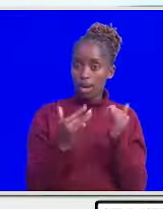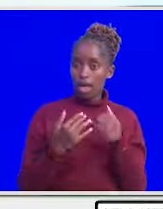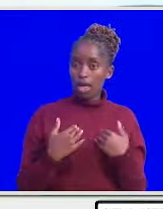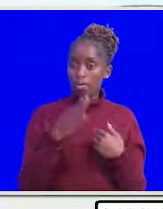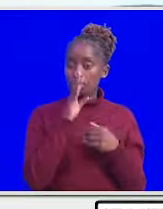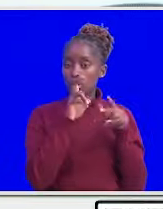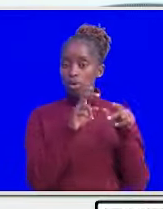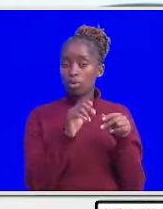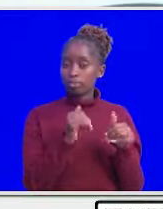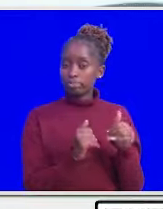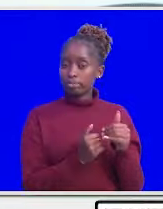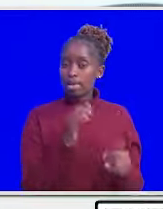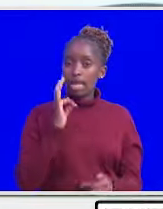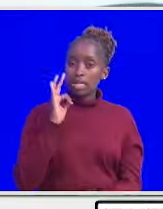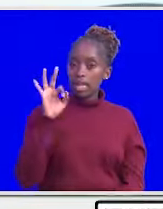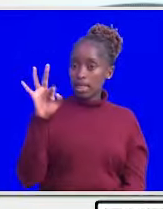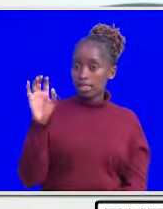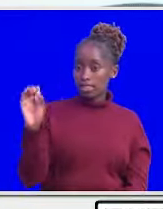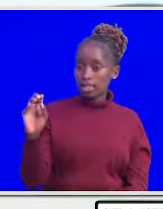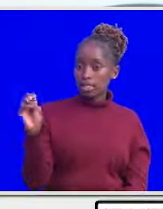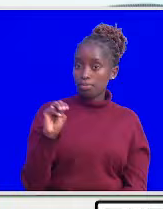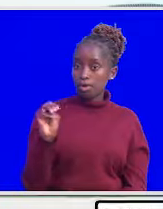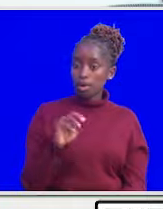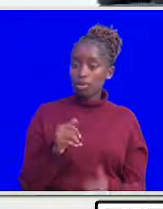estimated at about 330 billion shillings